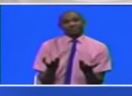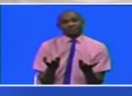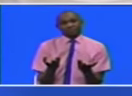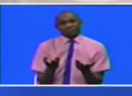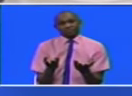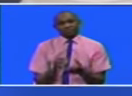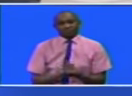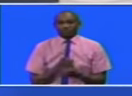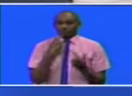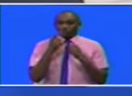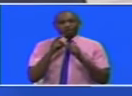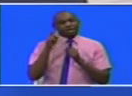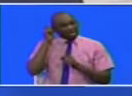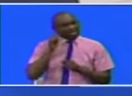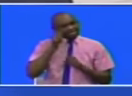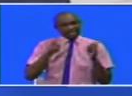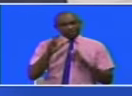imano ngutia nguingu.